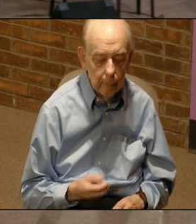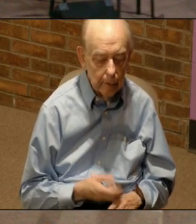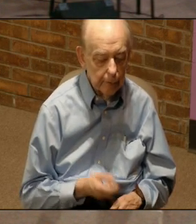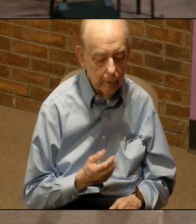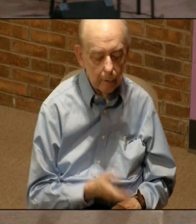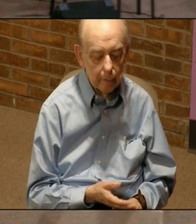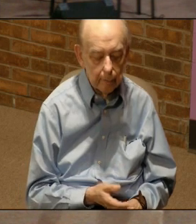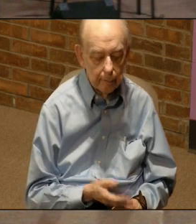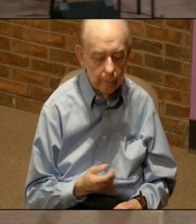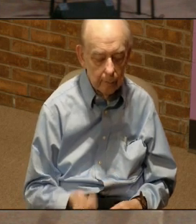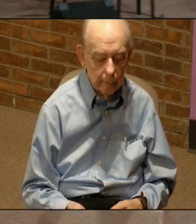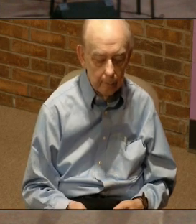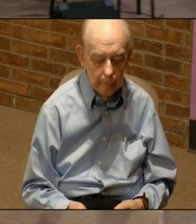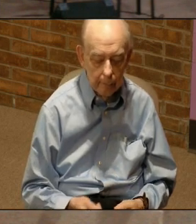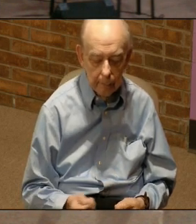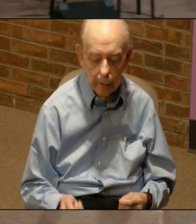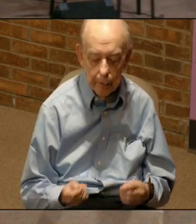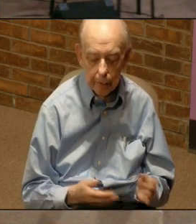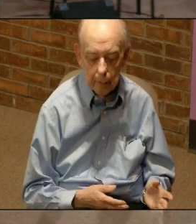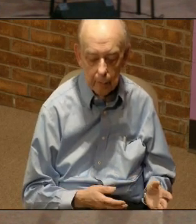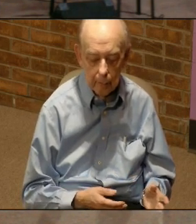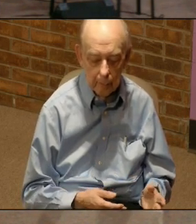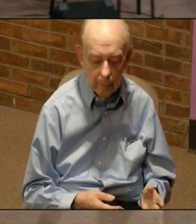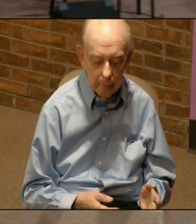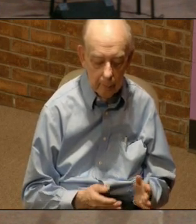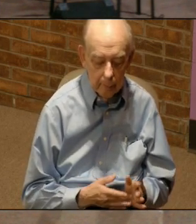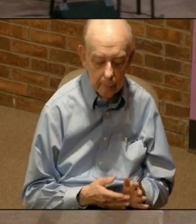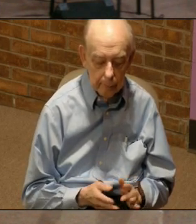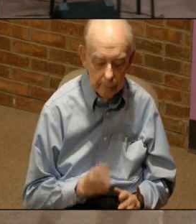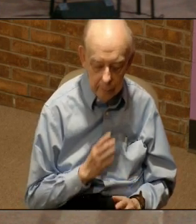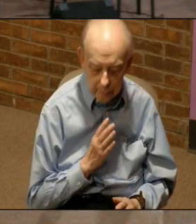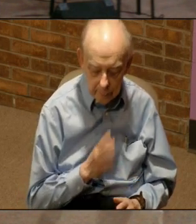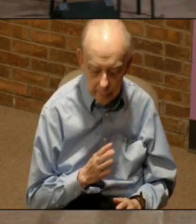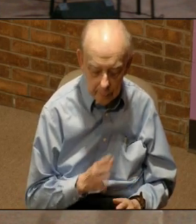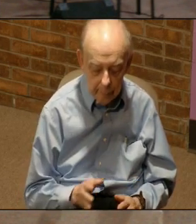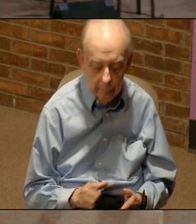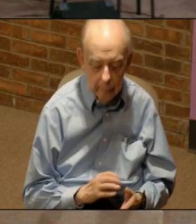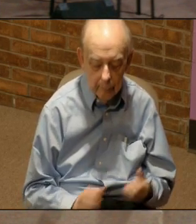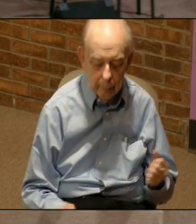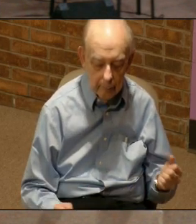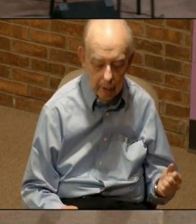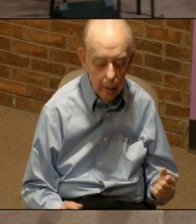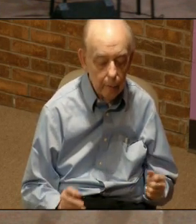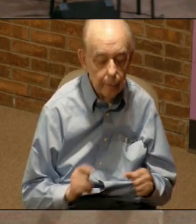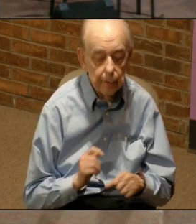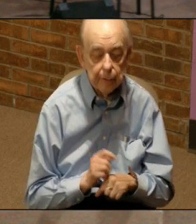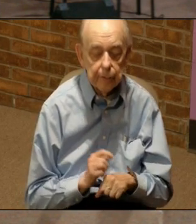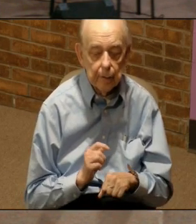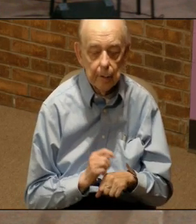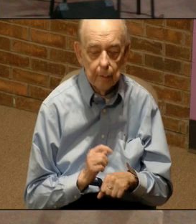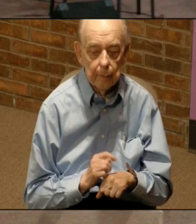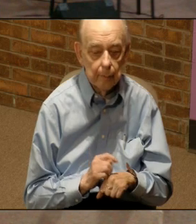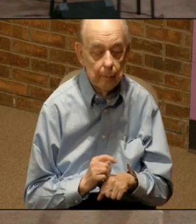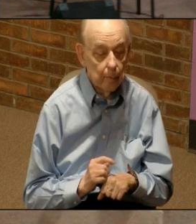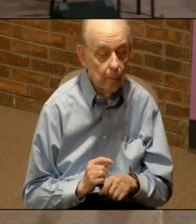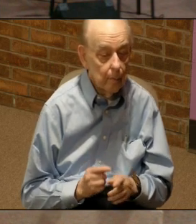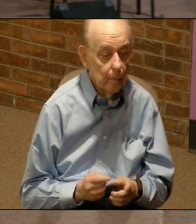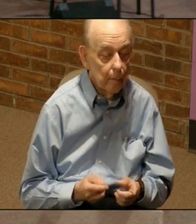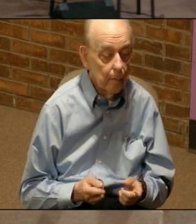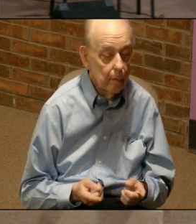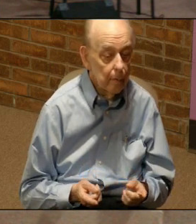left here on another that will not be thrown down. He was talking about the destruction of the temple. When did that